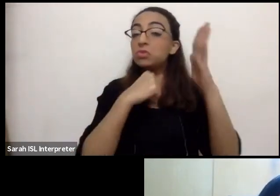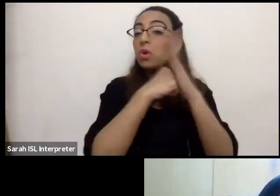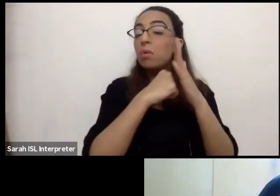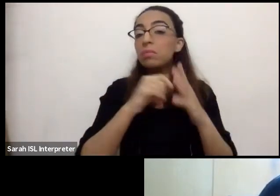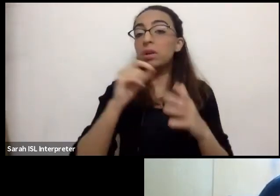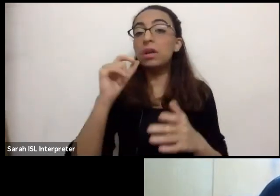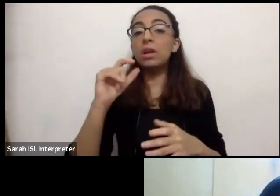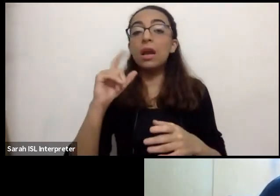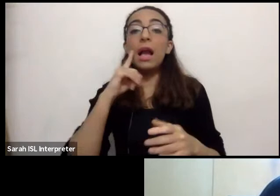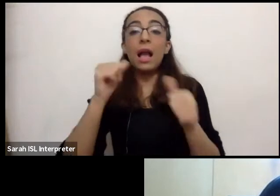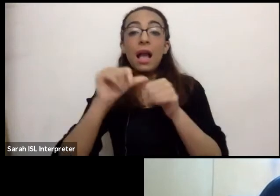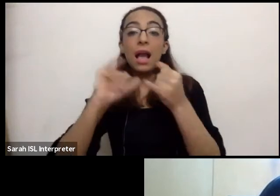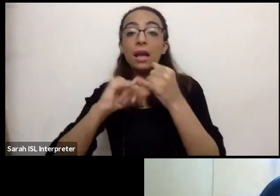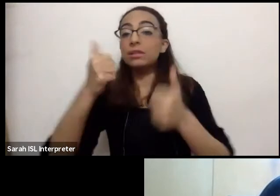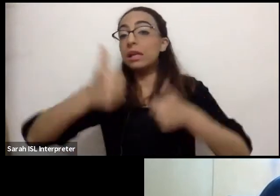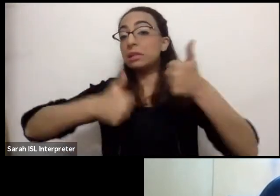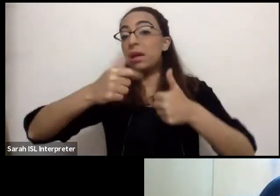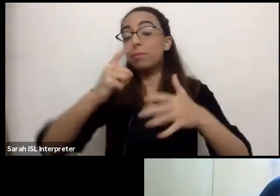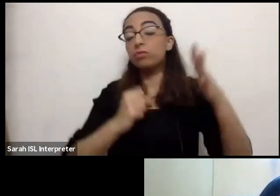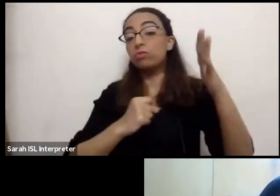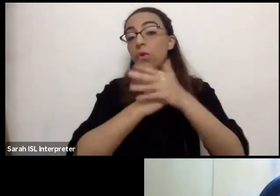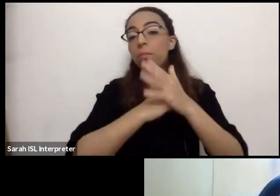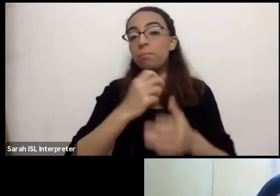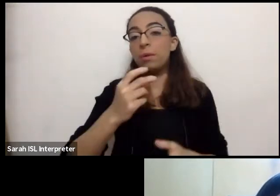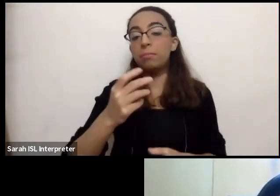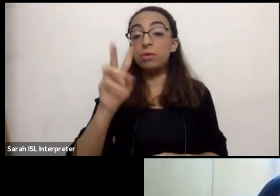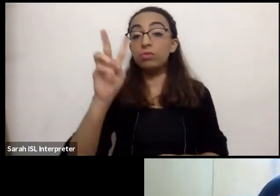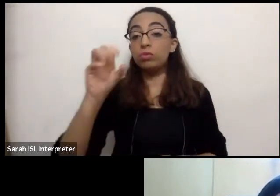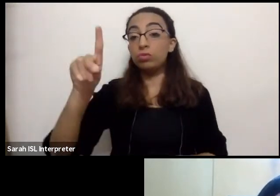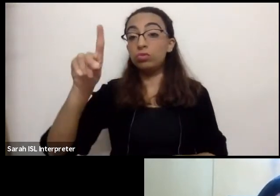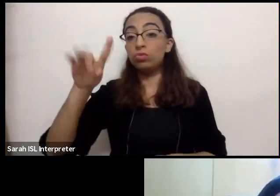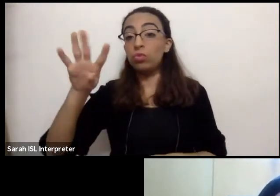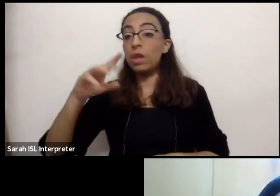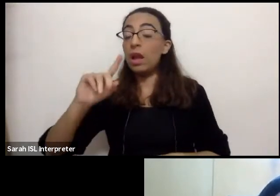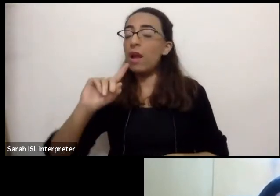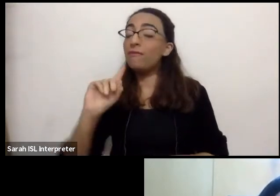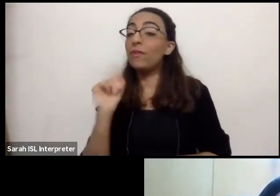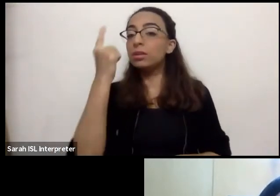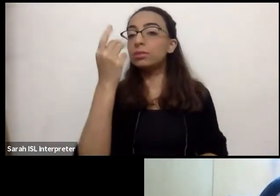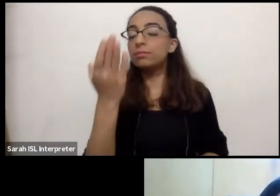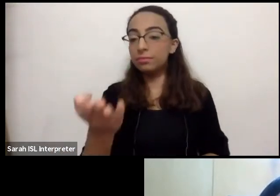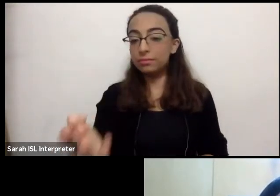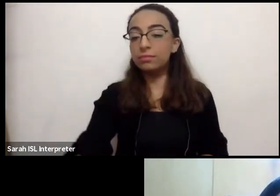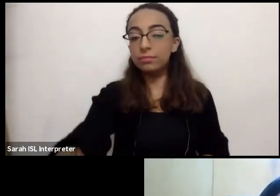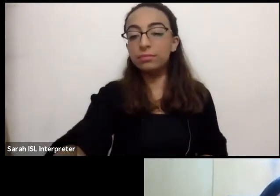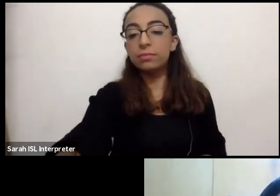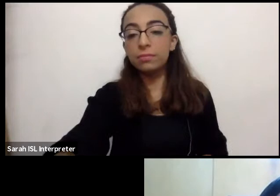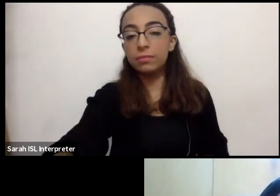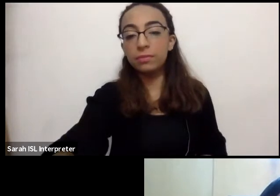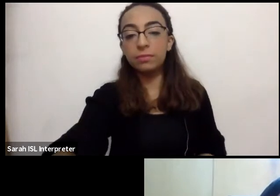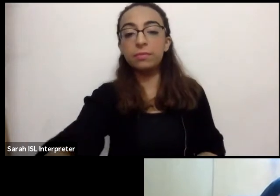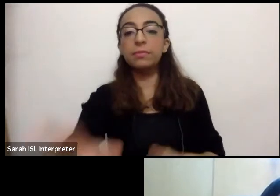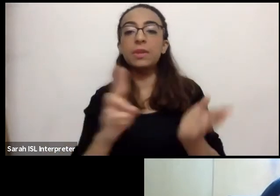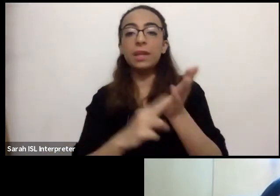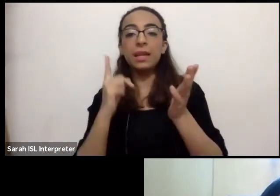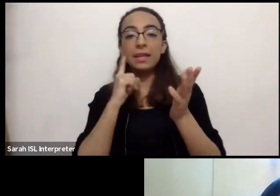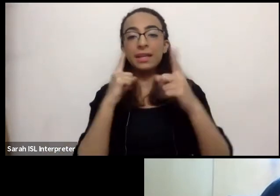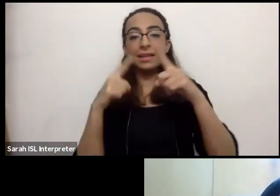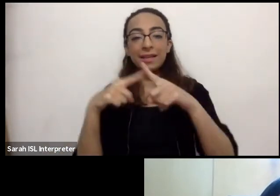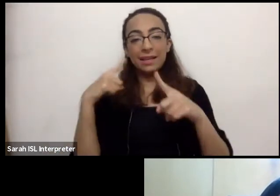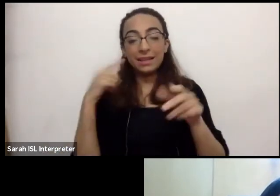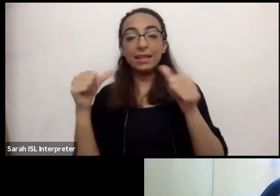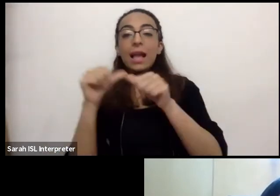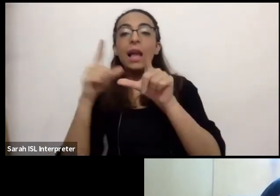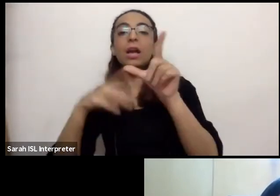Civil Services Examination in 2014. She is the brand ambassador of Niti Aayog and is on the